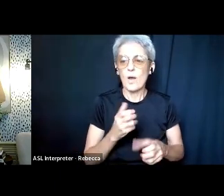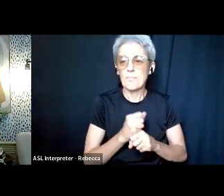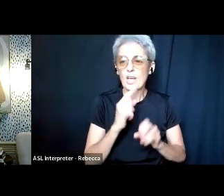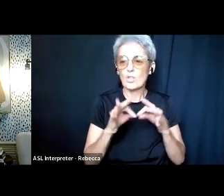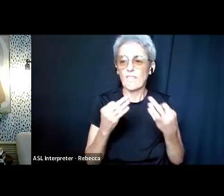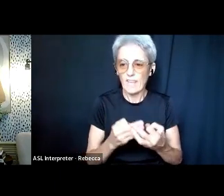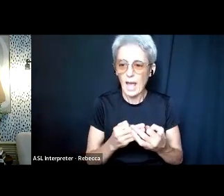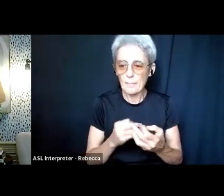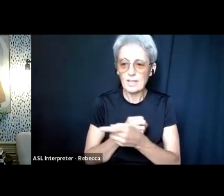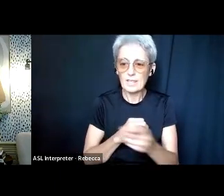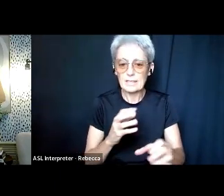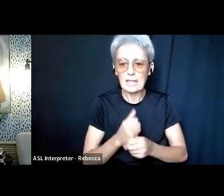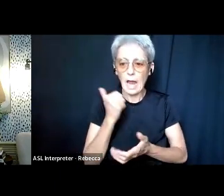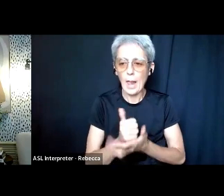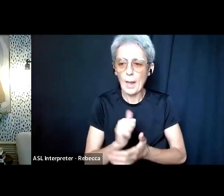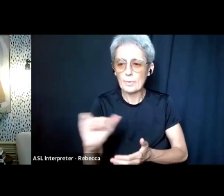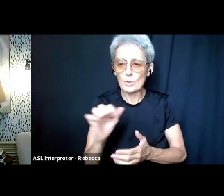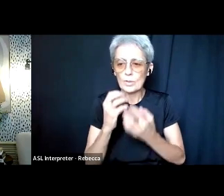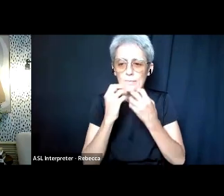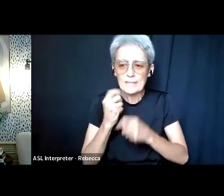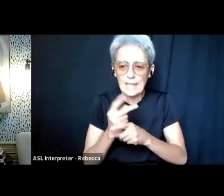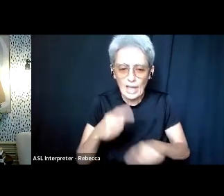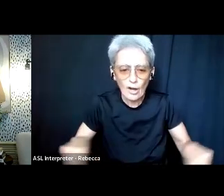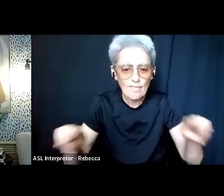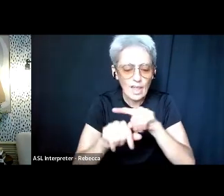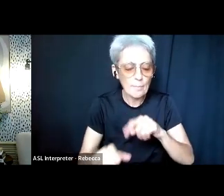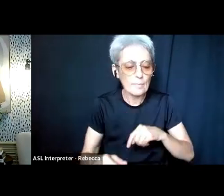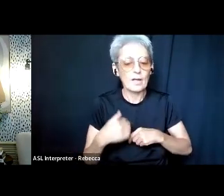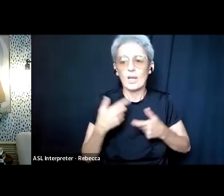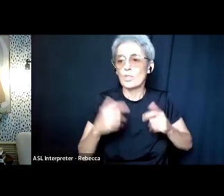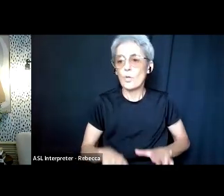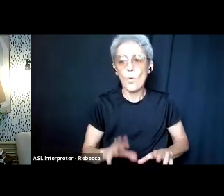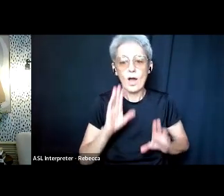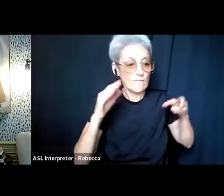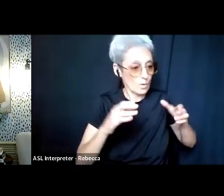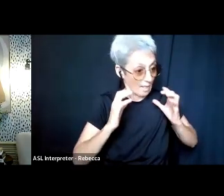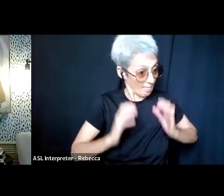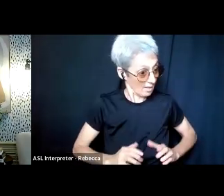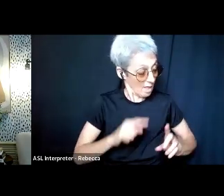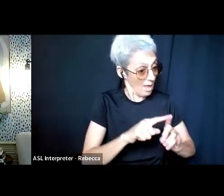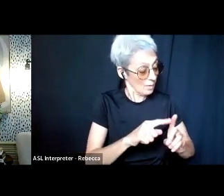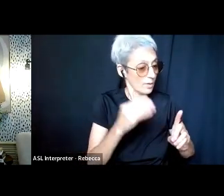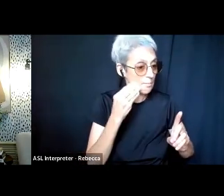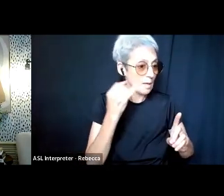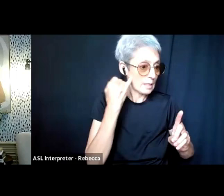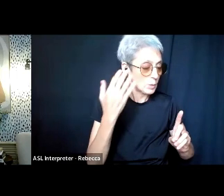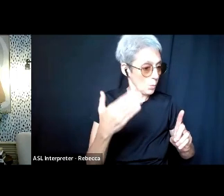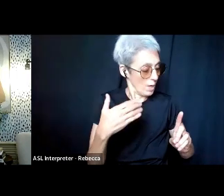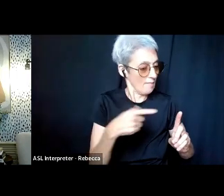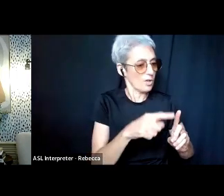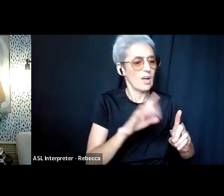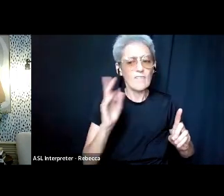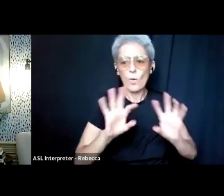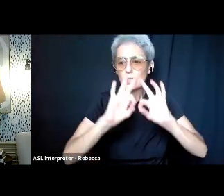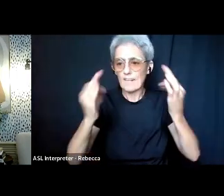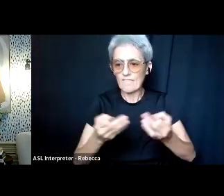process, that we're not focused or over-focused on the identified client, but that we're focused on the system and helping everyone in